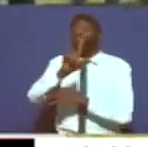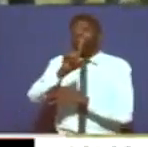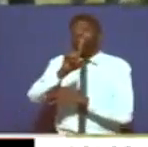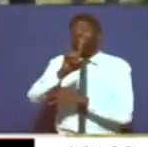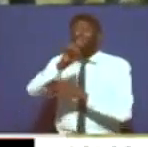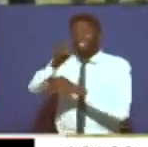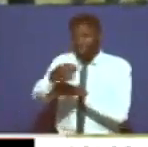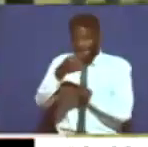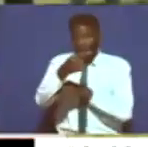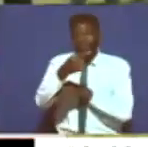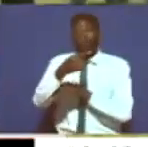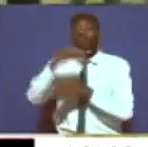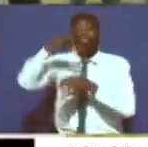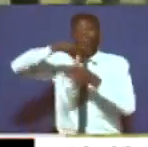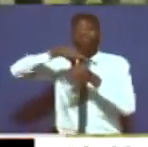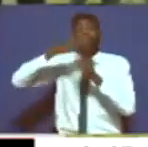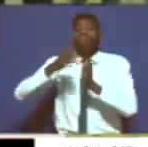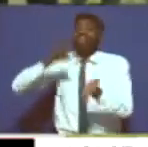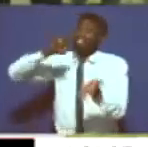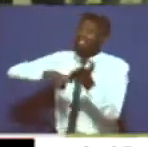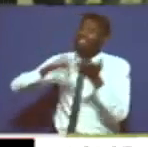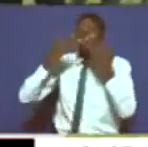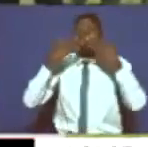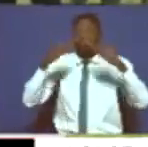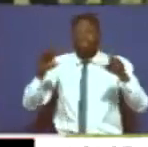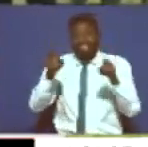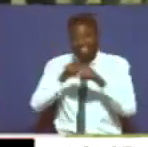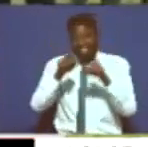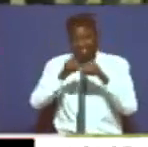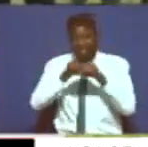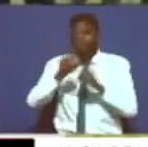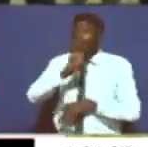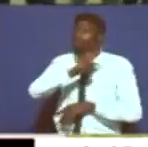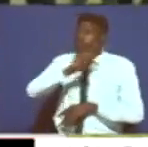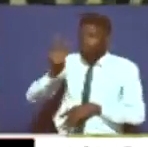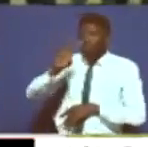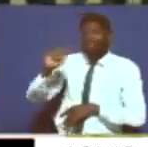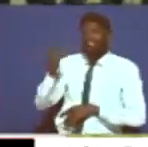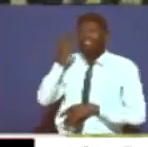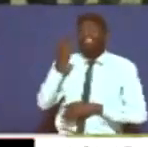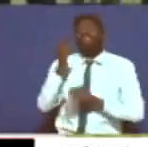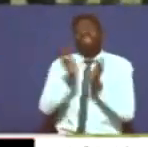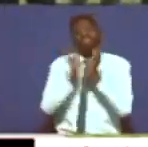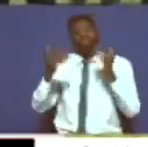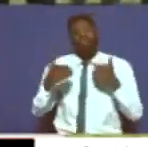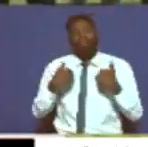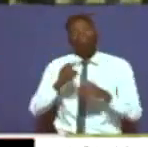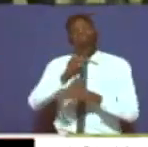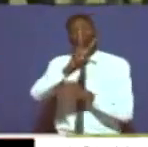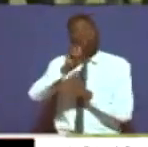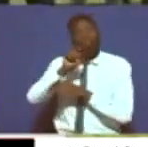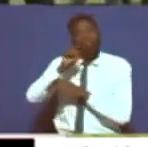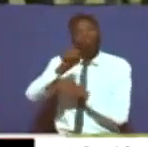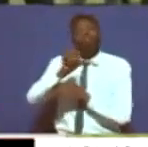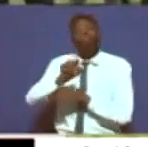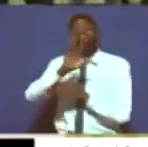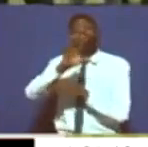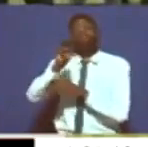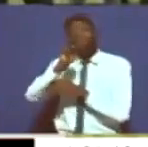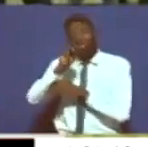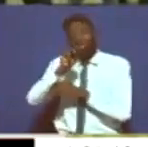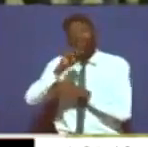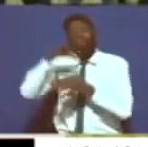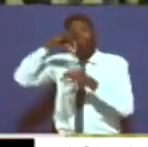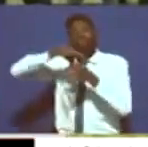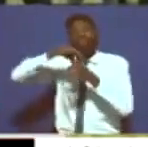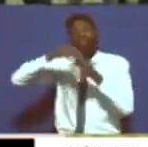351,000 registered voters. And of course, cumulatively, in western part of Kenya, we have about 2.5 million registered voters. And of course,